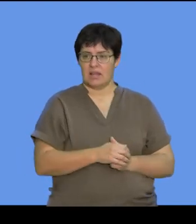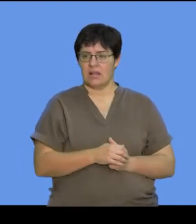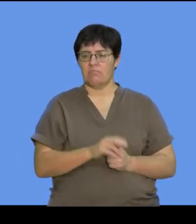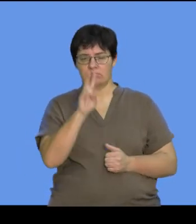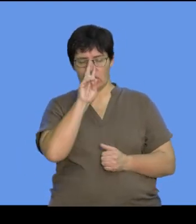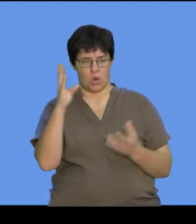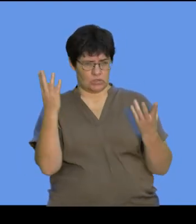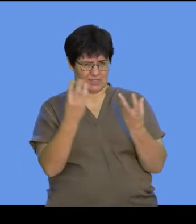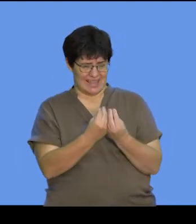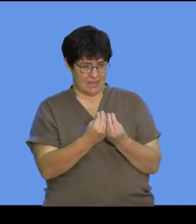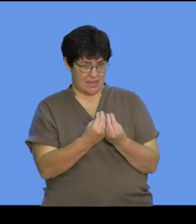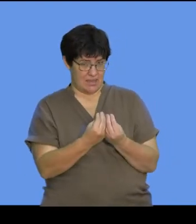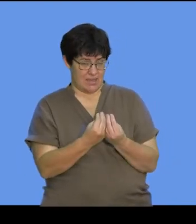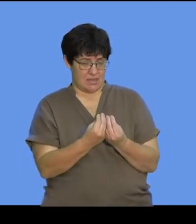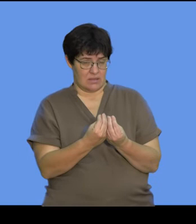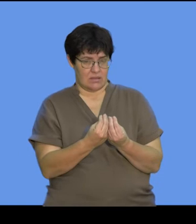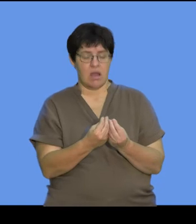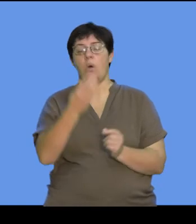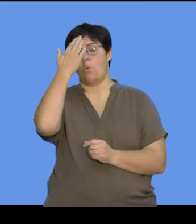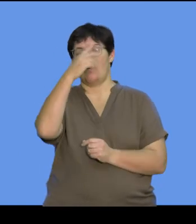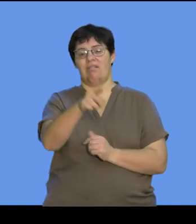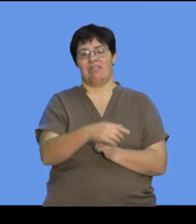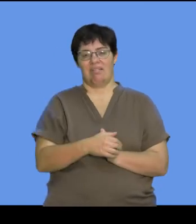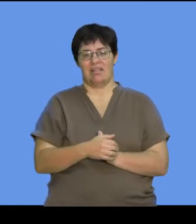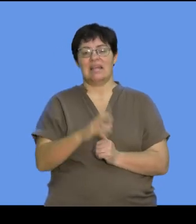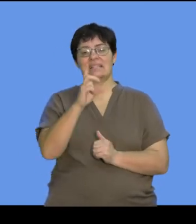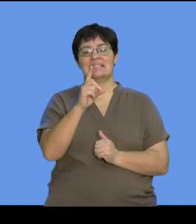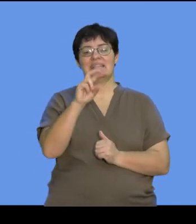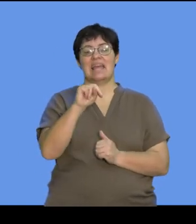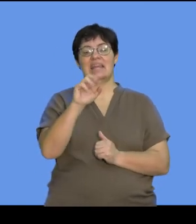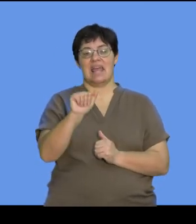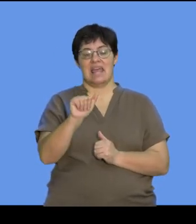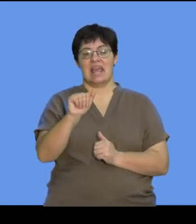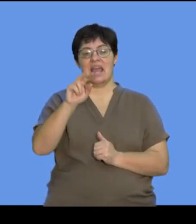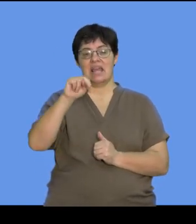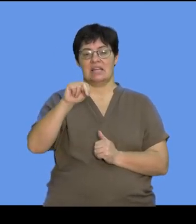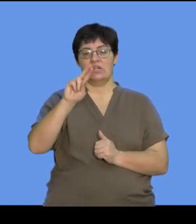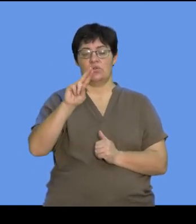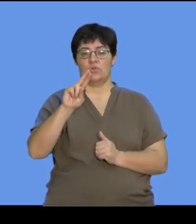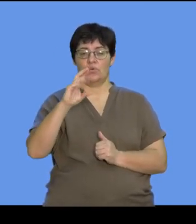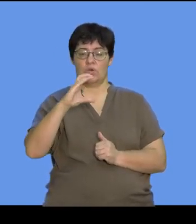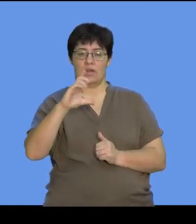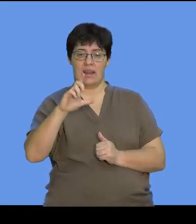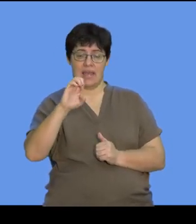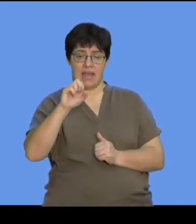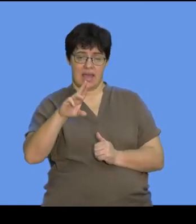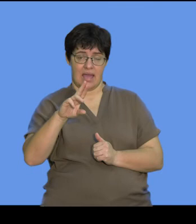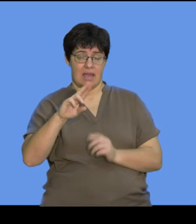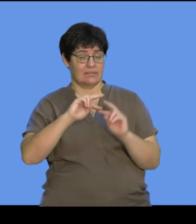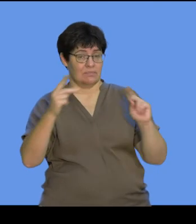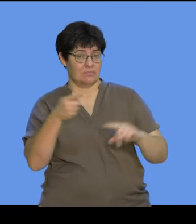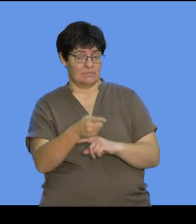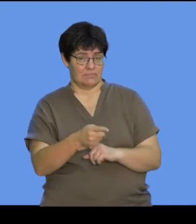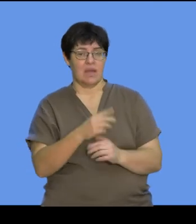If we looked at them together, we know that a DNA nucleotide consists of 3 parts.